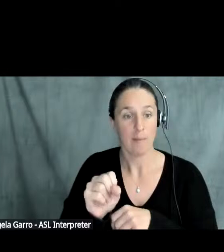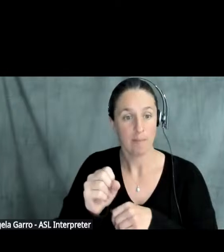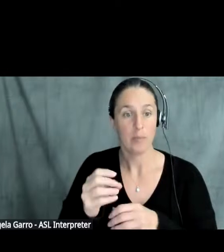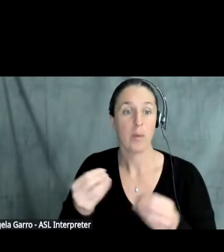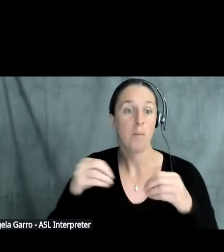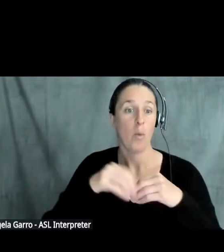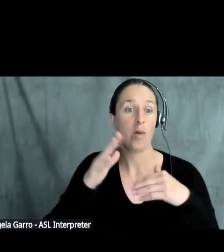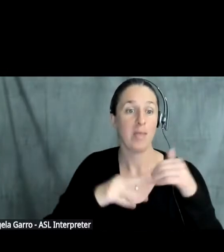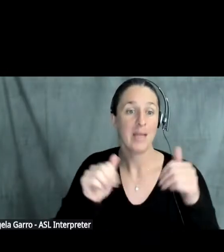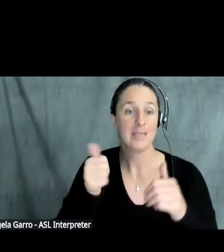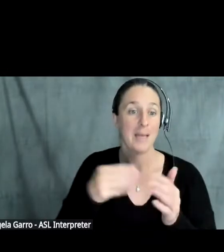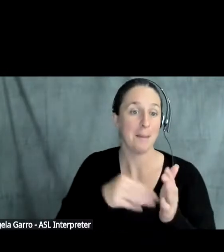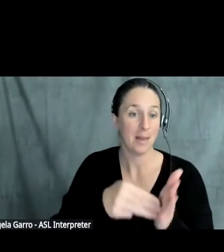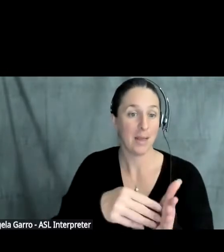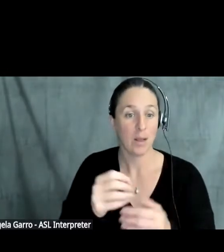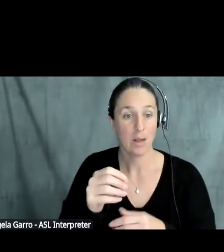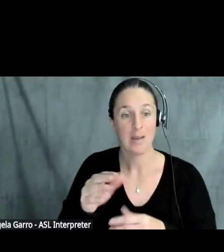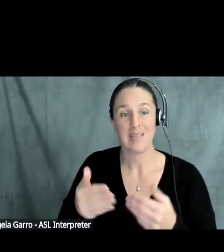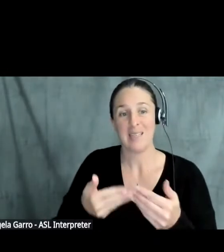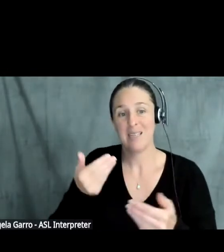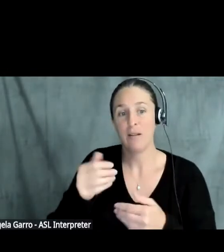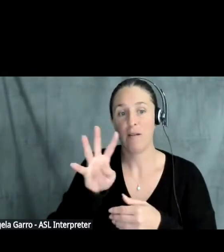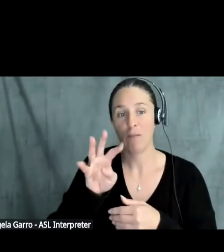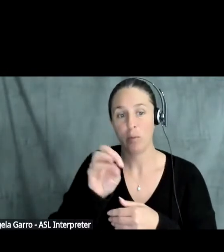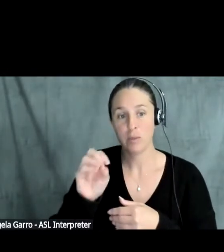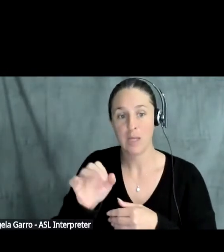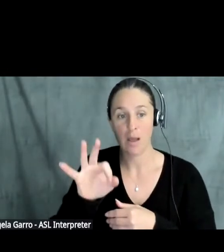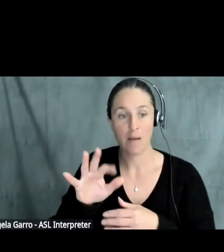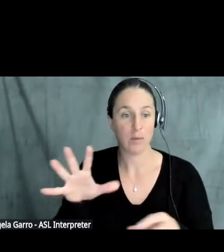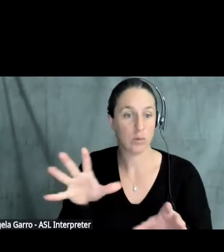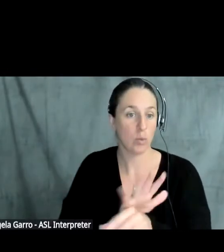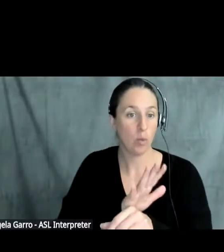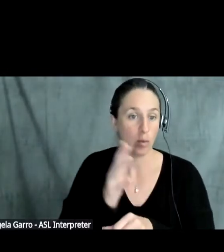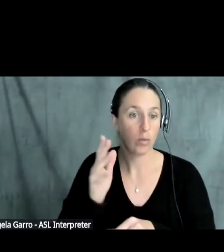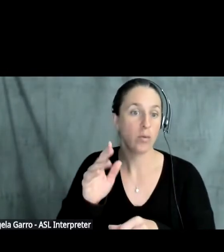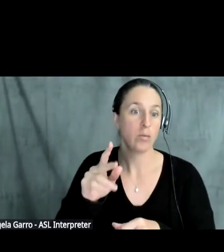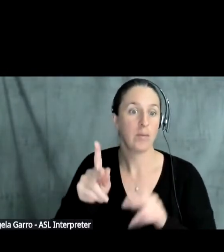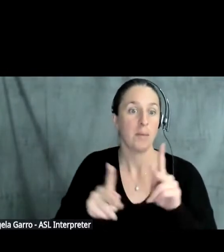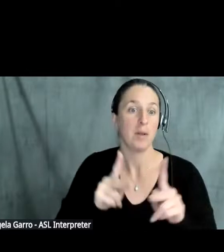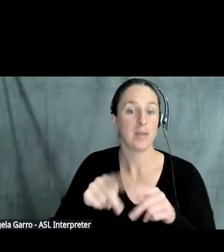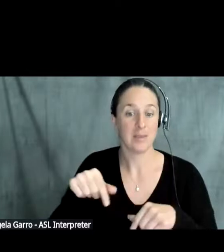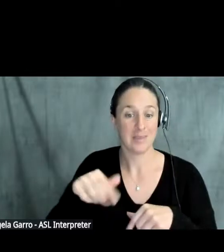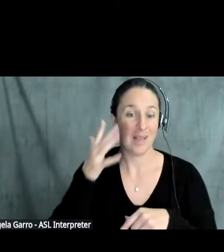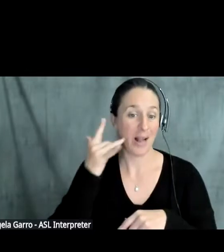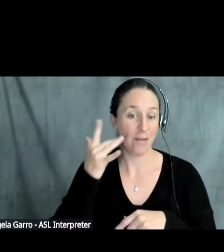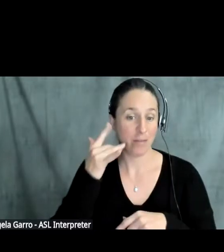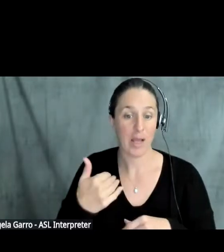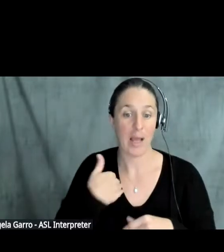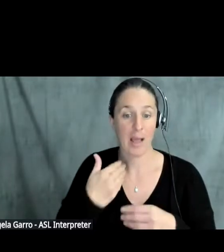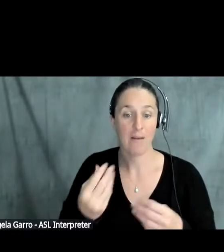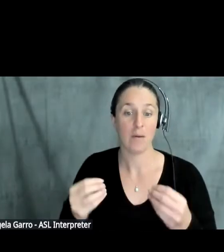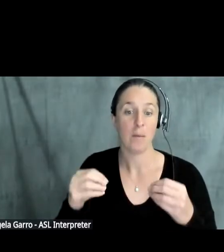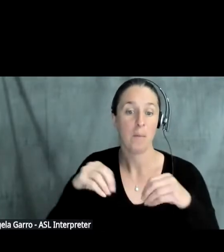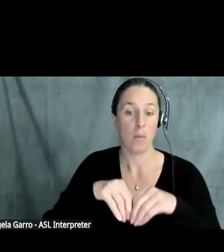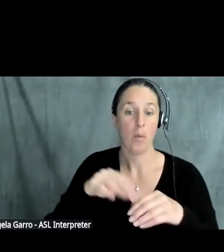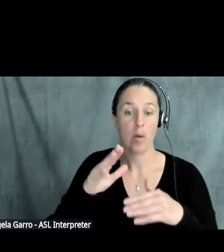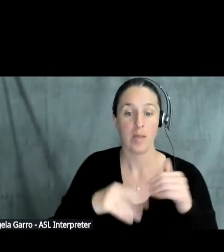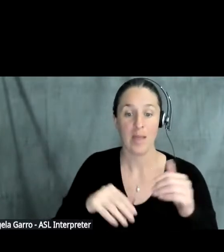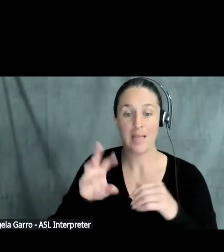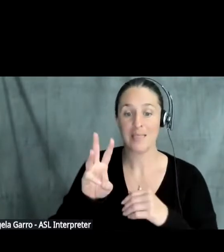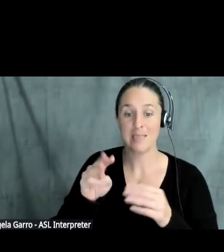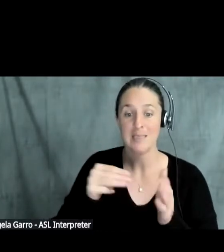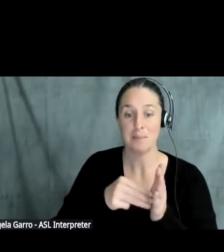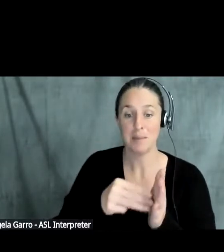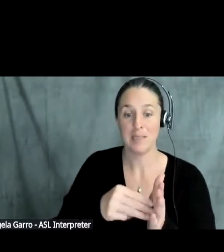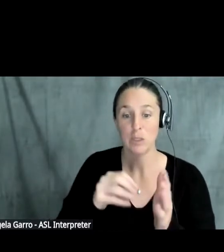or nearly 4% of the total population. California is itself home to over 6 million students of Asian